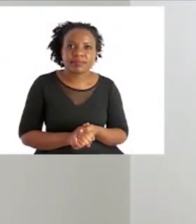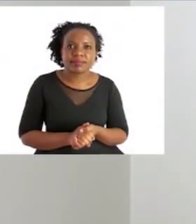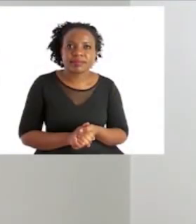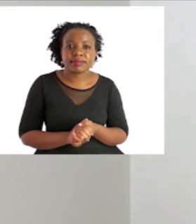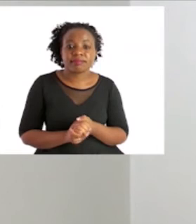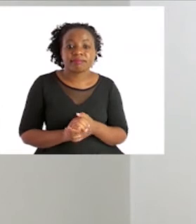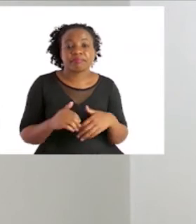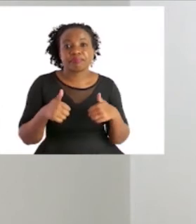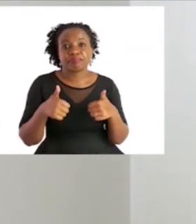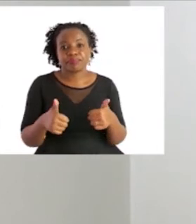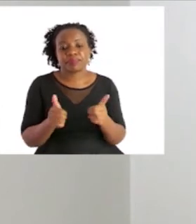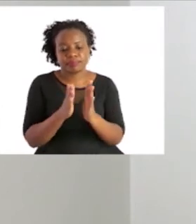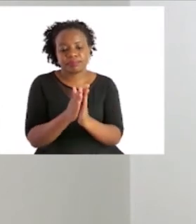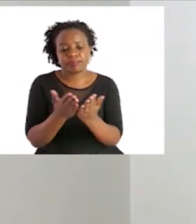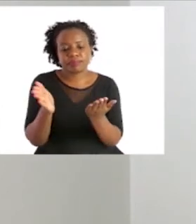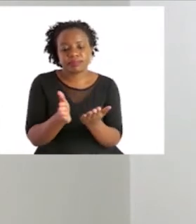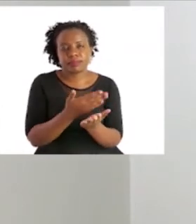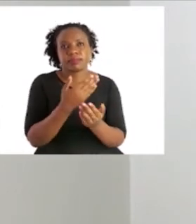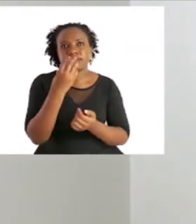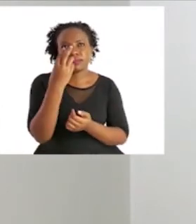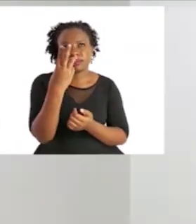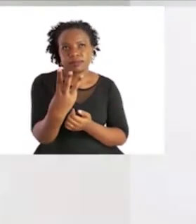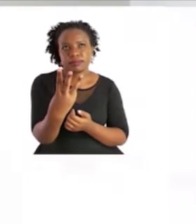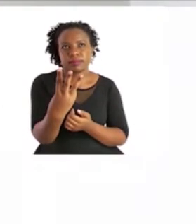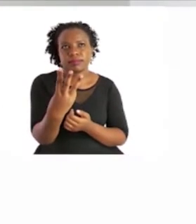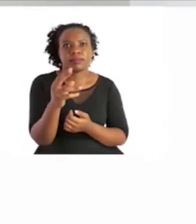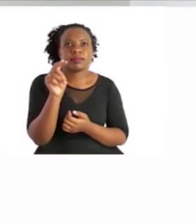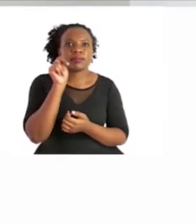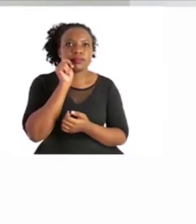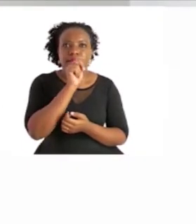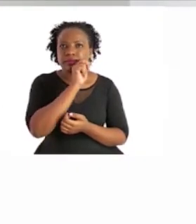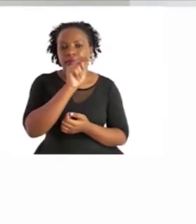Right, let us turn to page 3 on nouns.